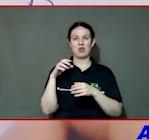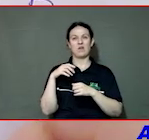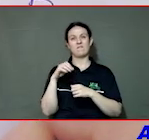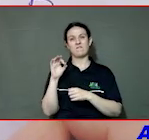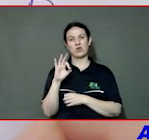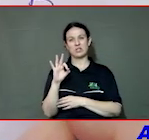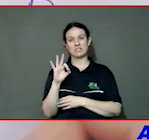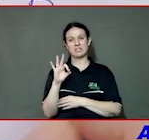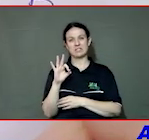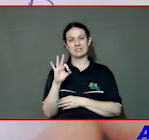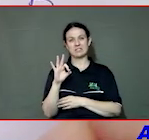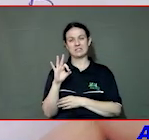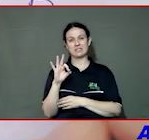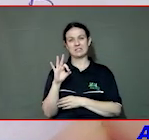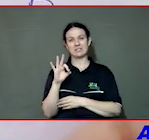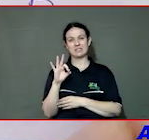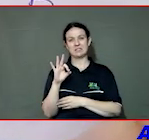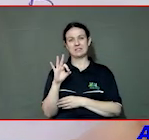forces